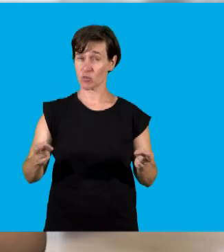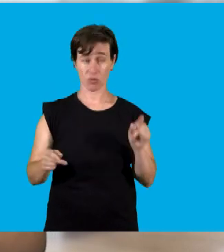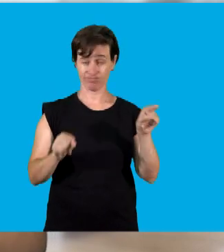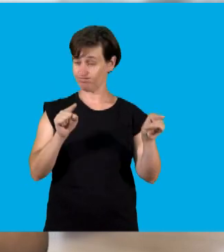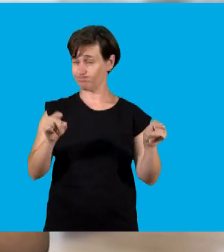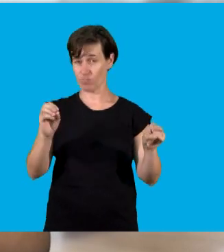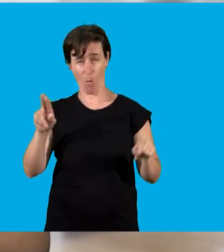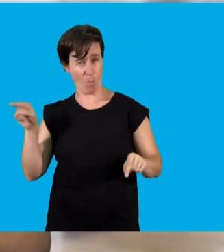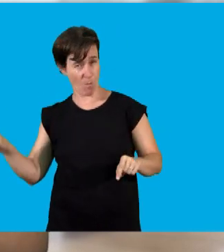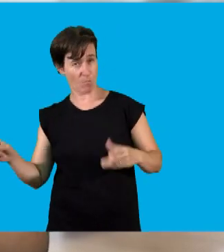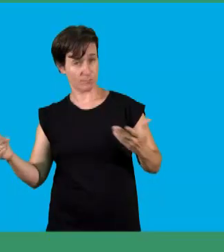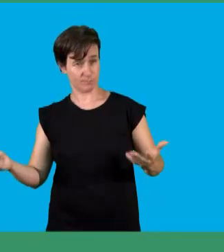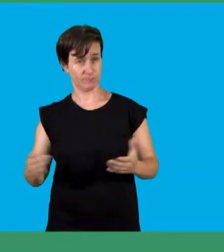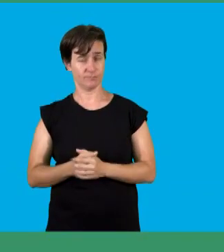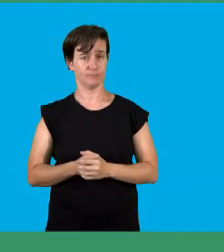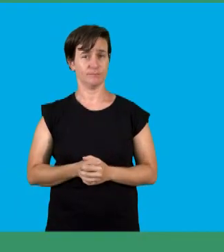which sector?